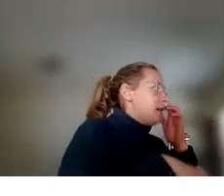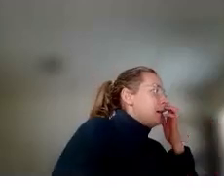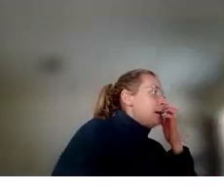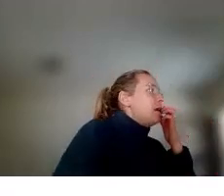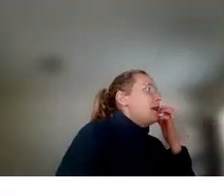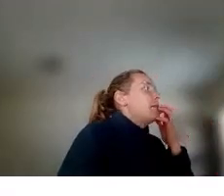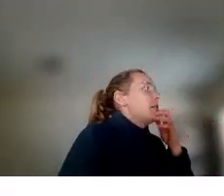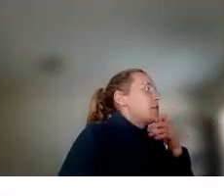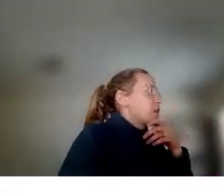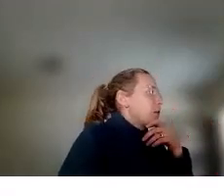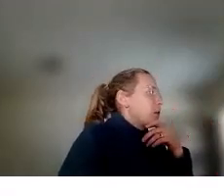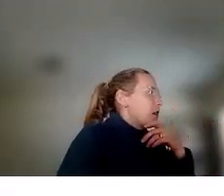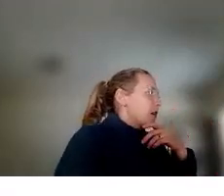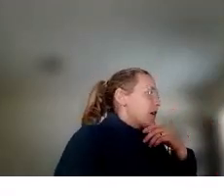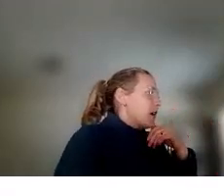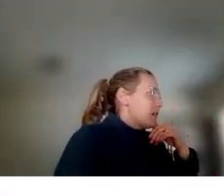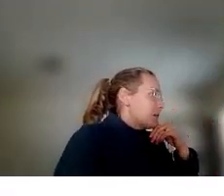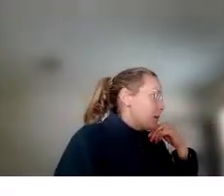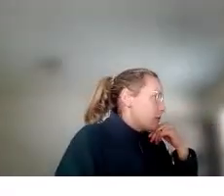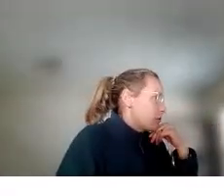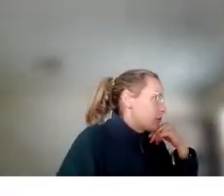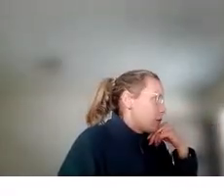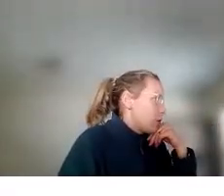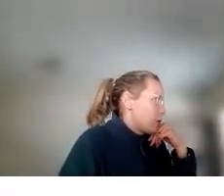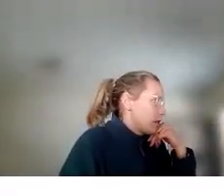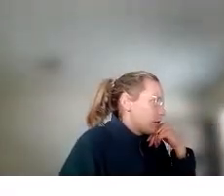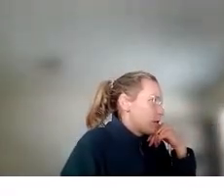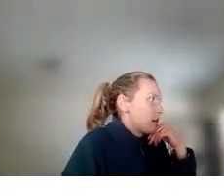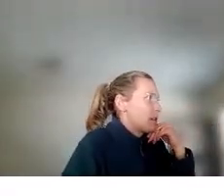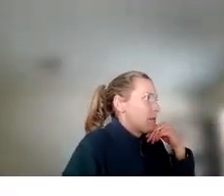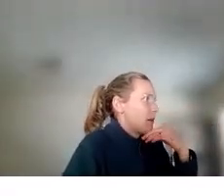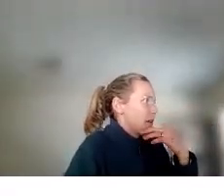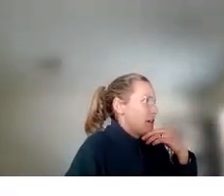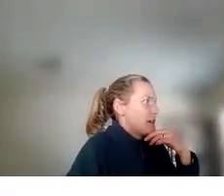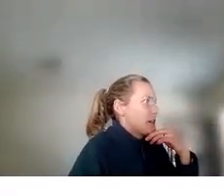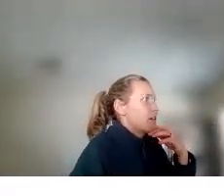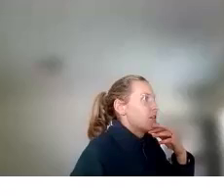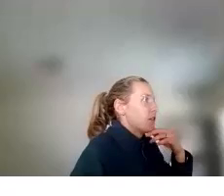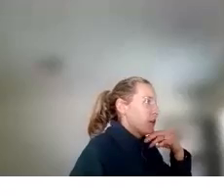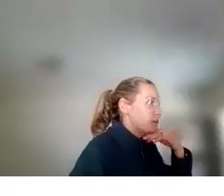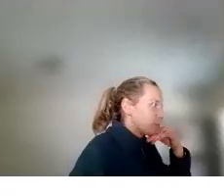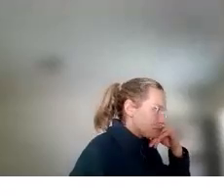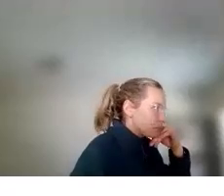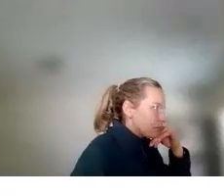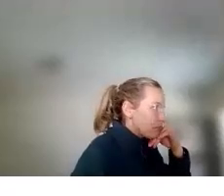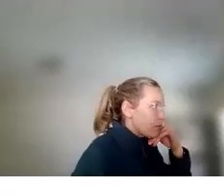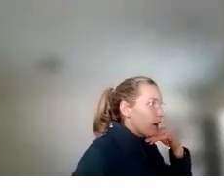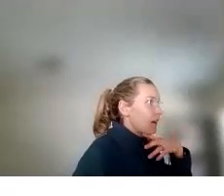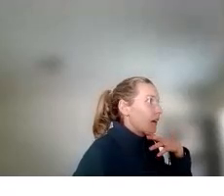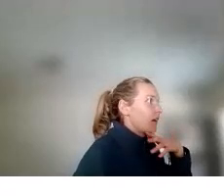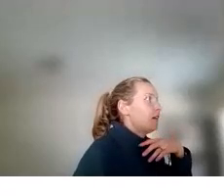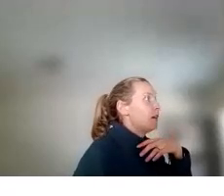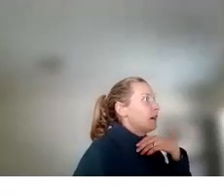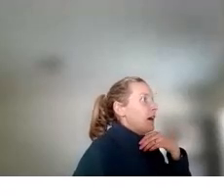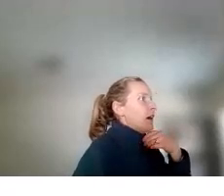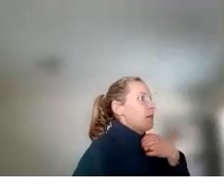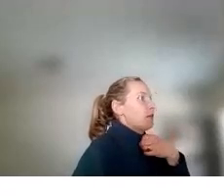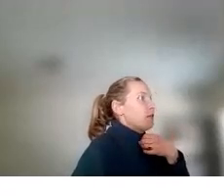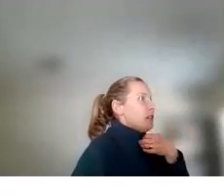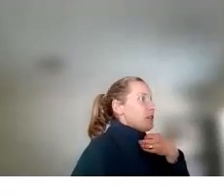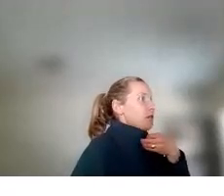Okay, so case manager roles and responsibilities. So